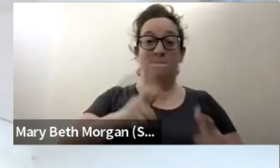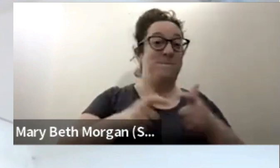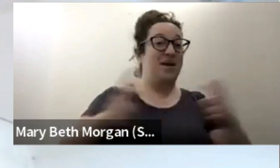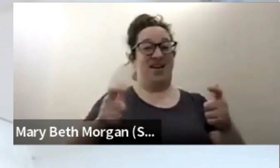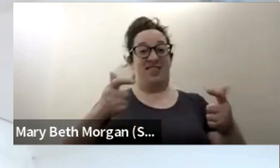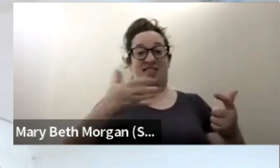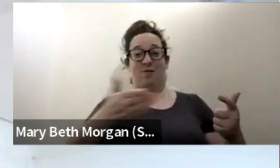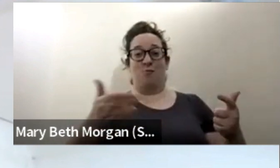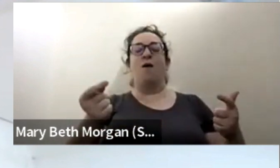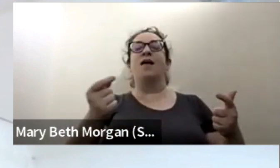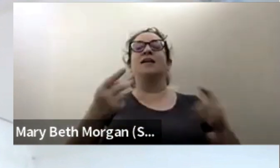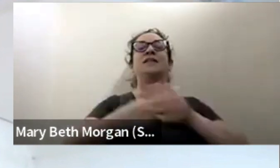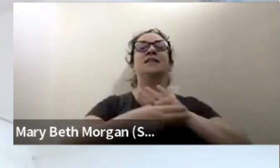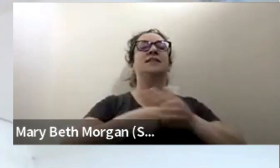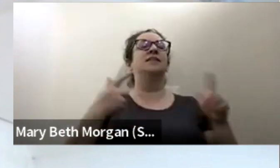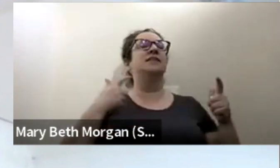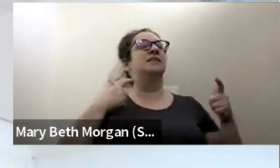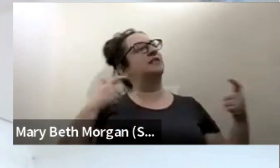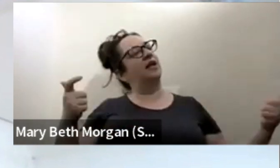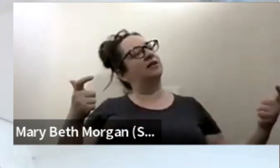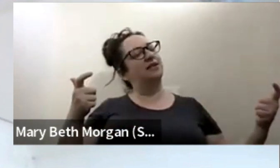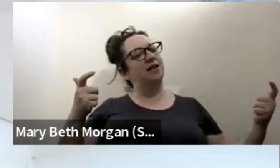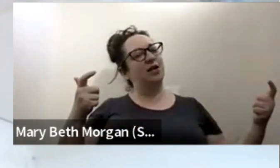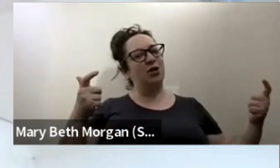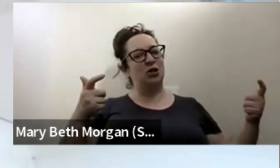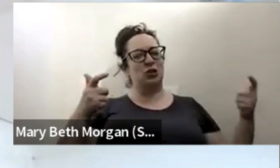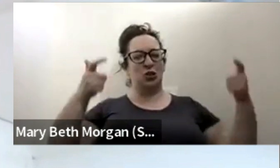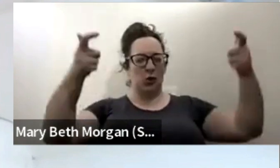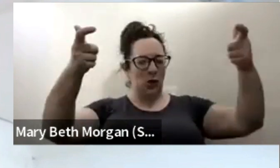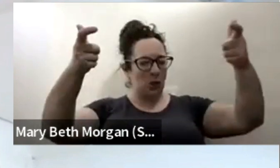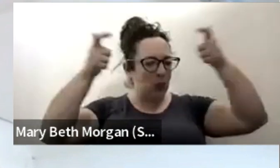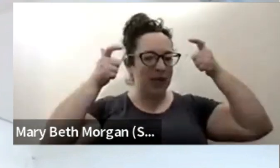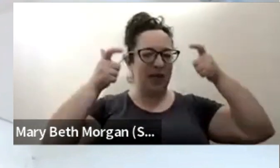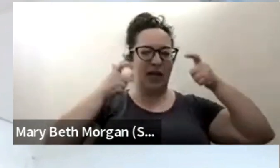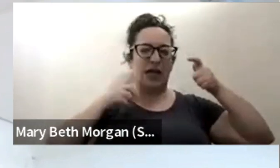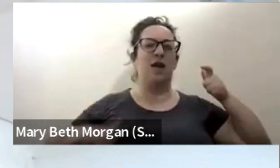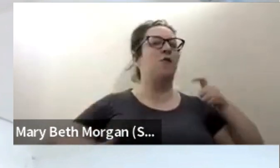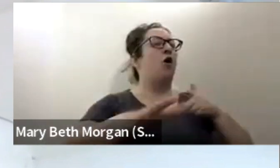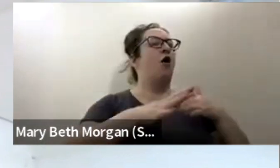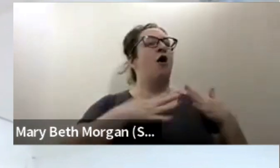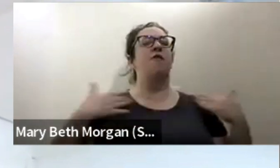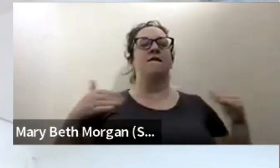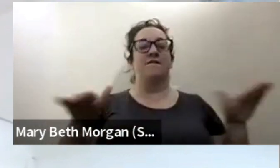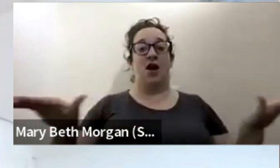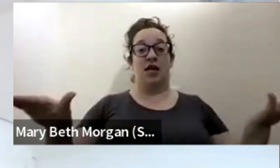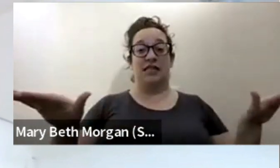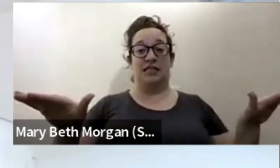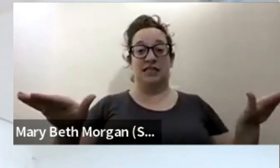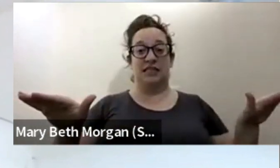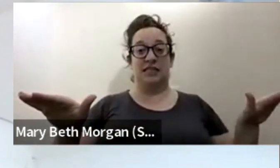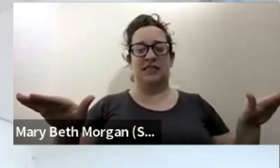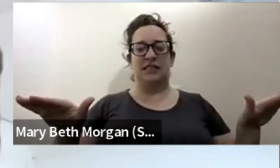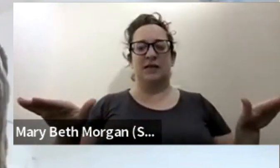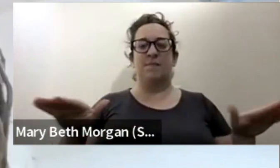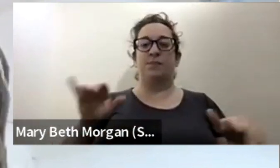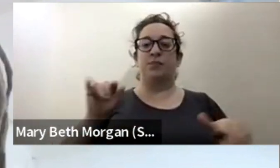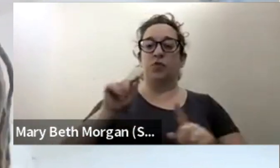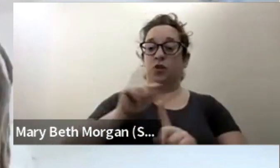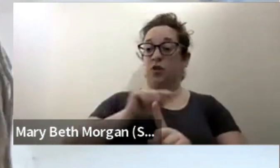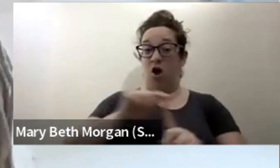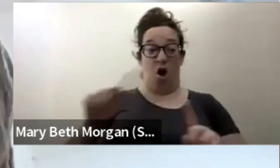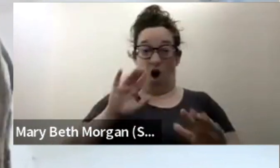Titania's big thing is status. Titania is a queen of a